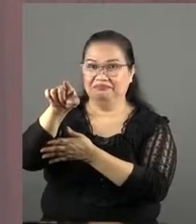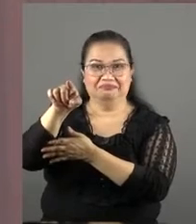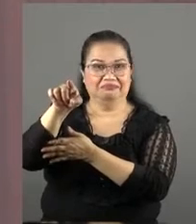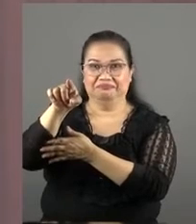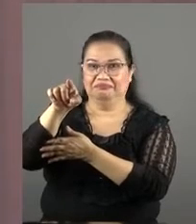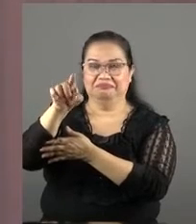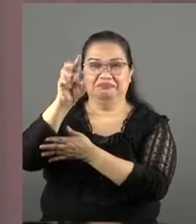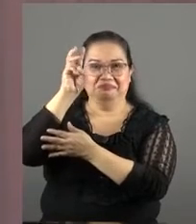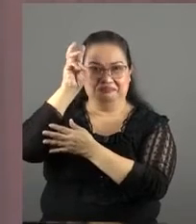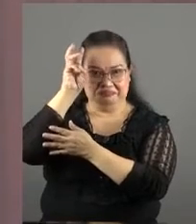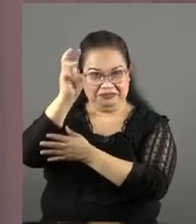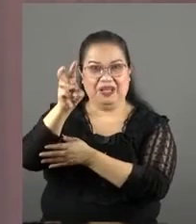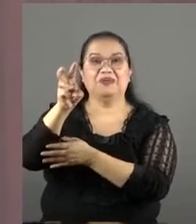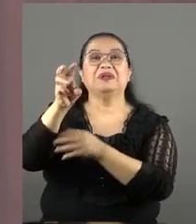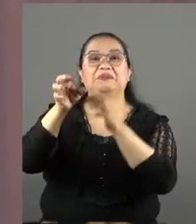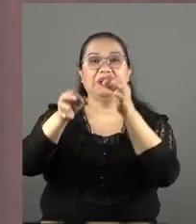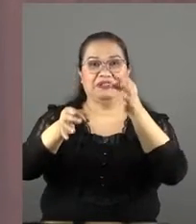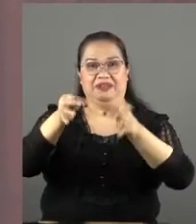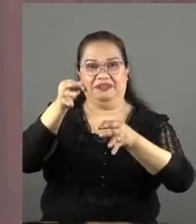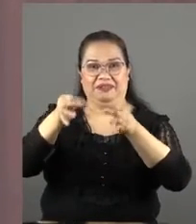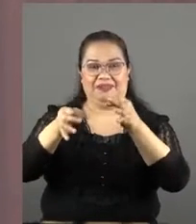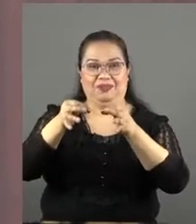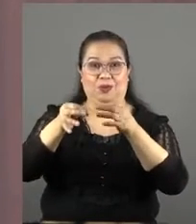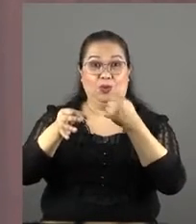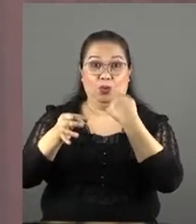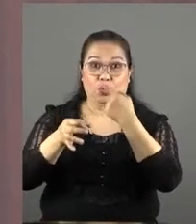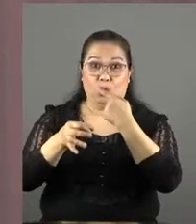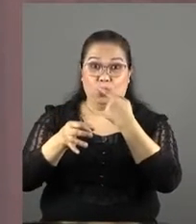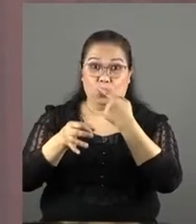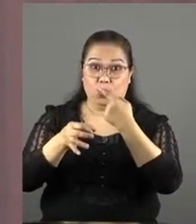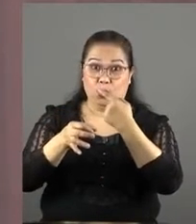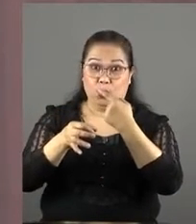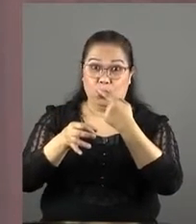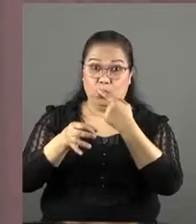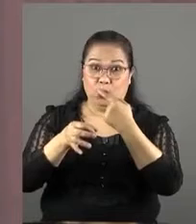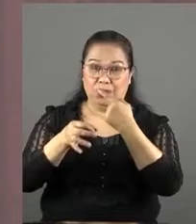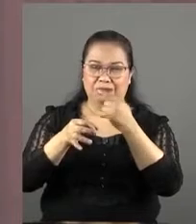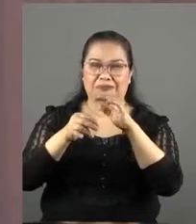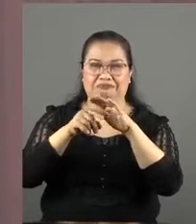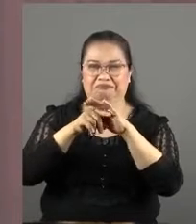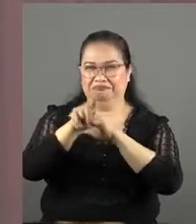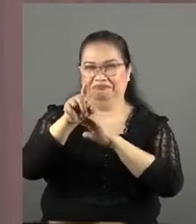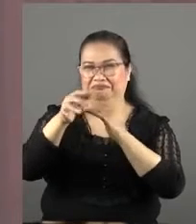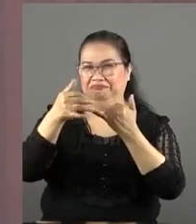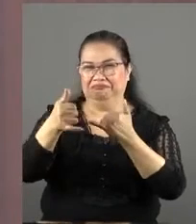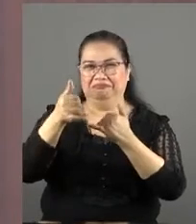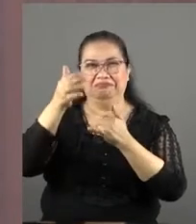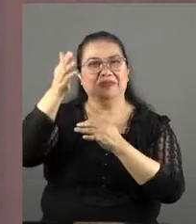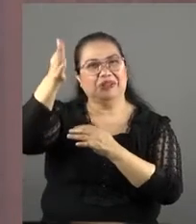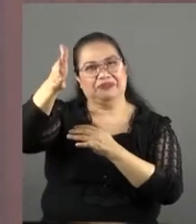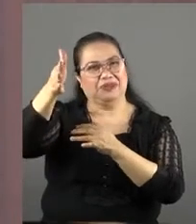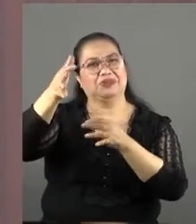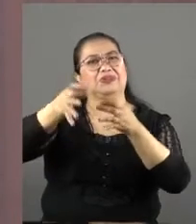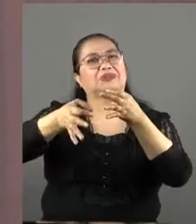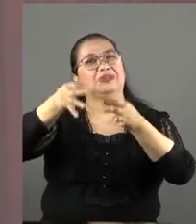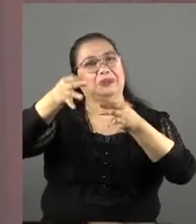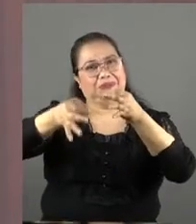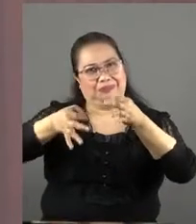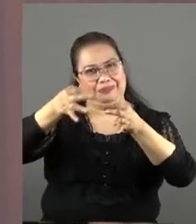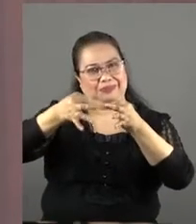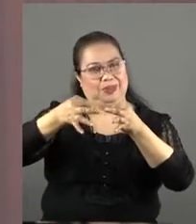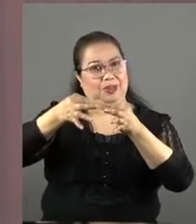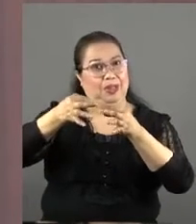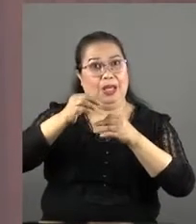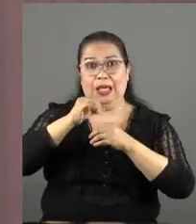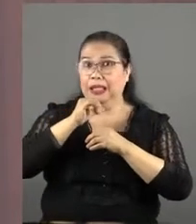They're going to be judged. Those who are getting away with it now, they're going to be judged. And they're not